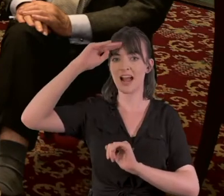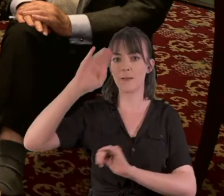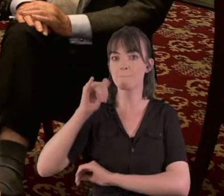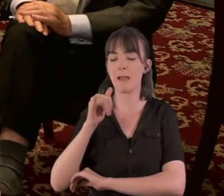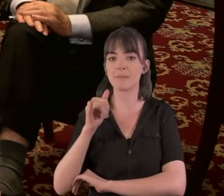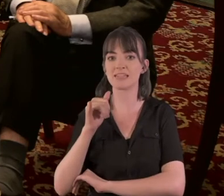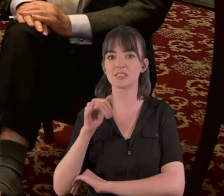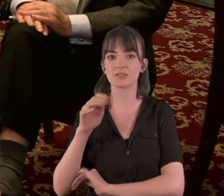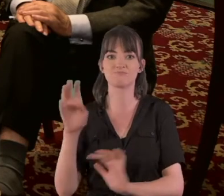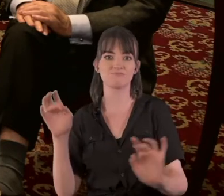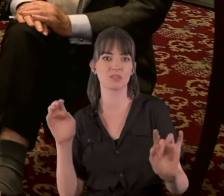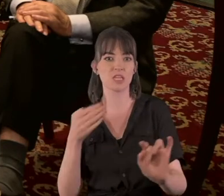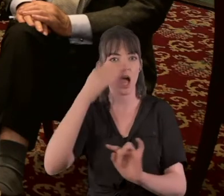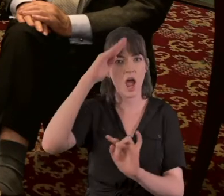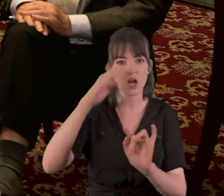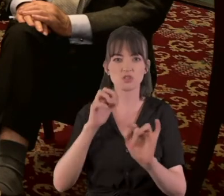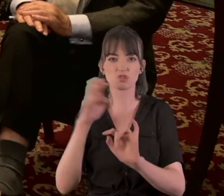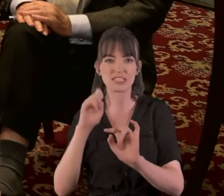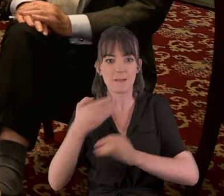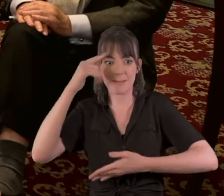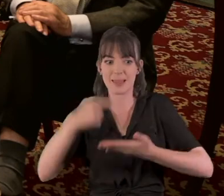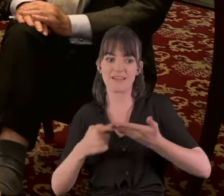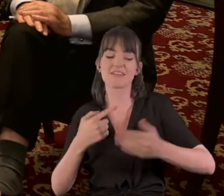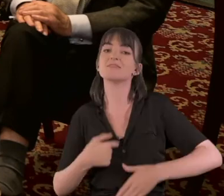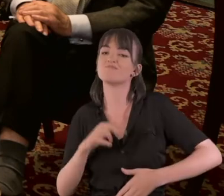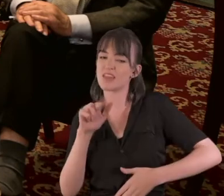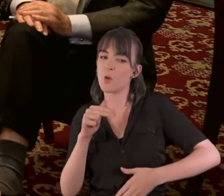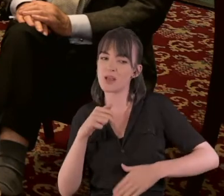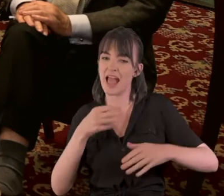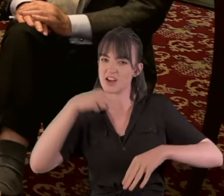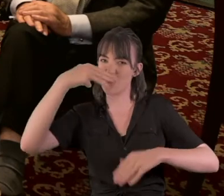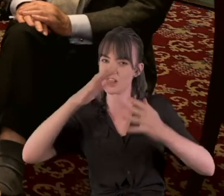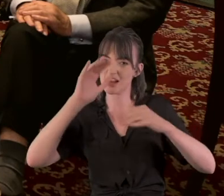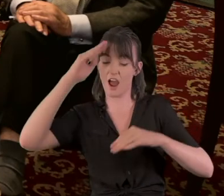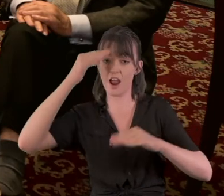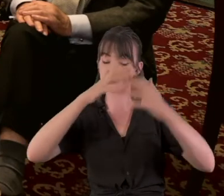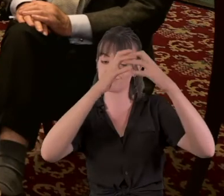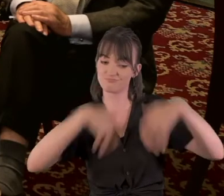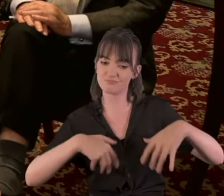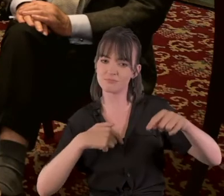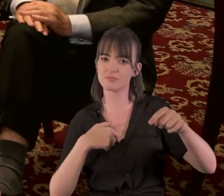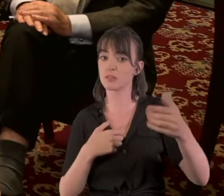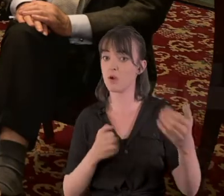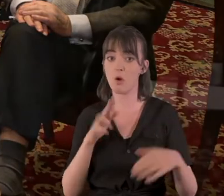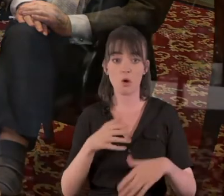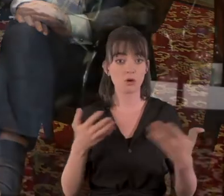where perhaps in terms of the Boundary Commission, did they believe that perhaps things could be